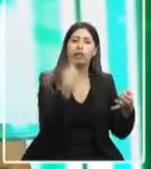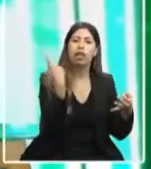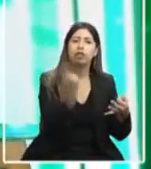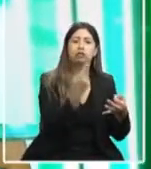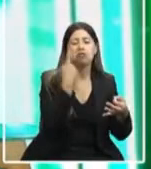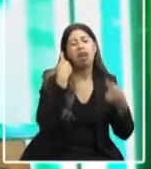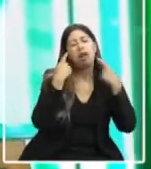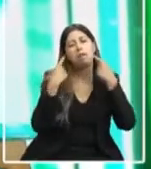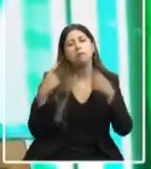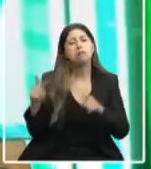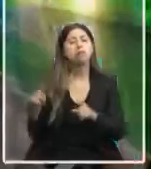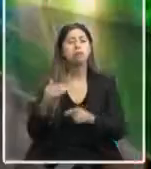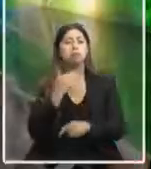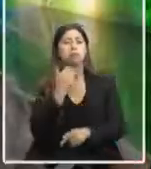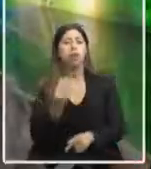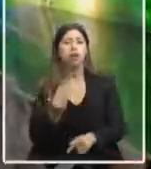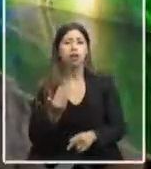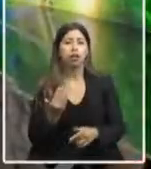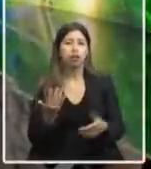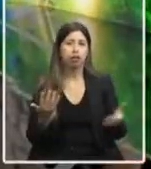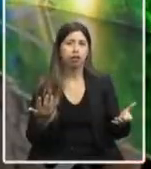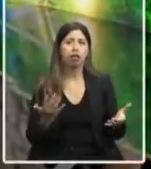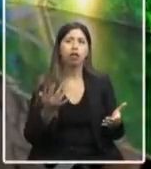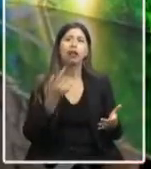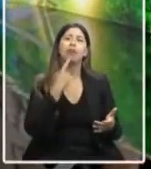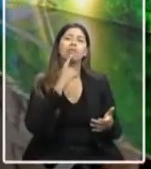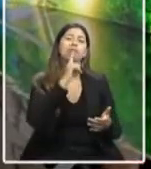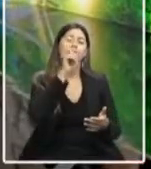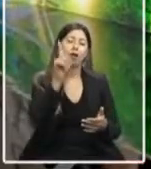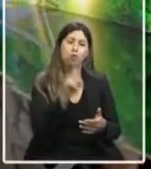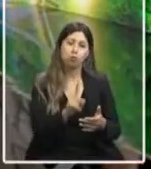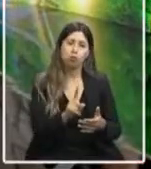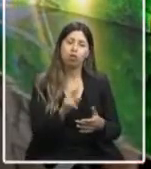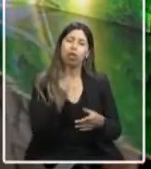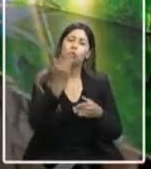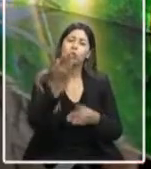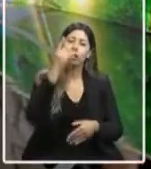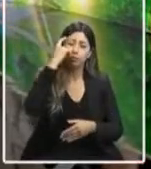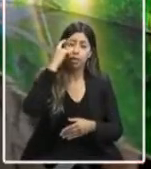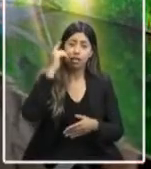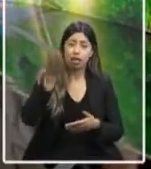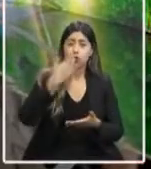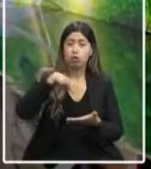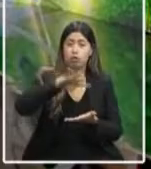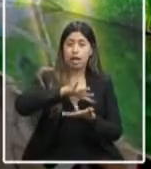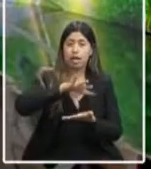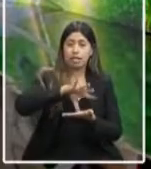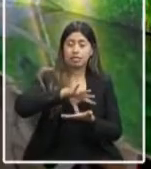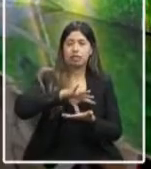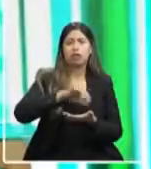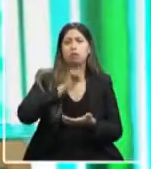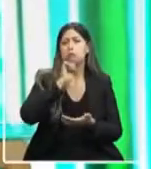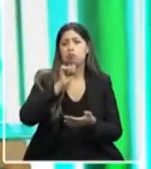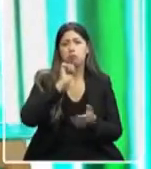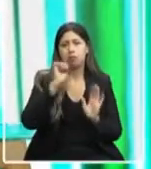Like ours, we are a poor country if we look other kind of countries, like, I